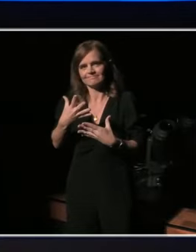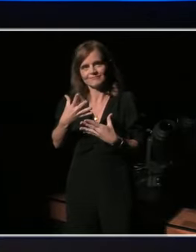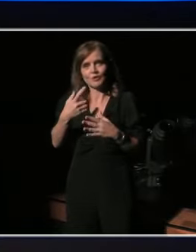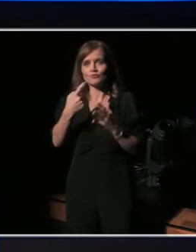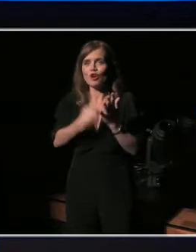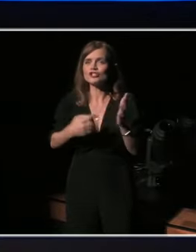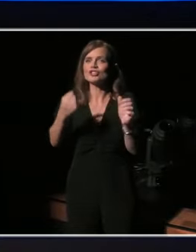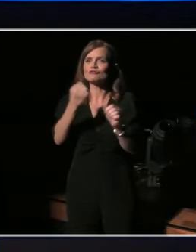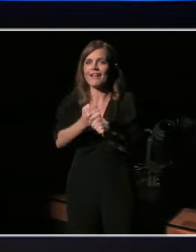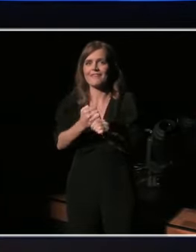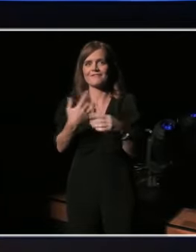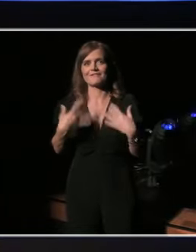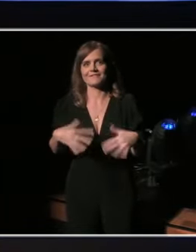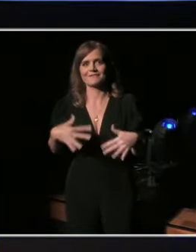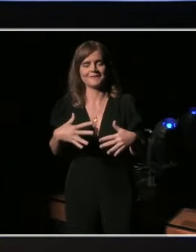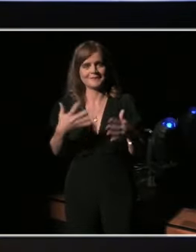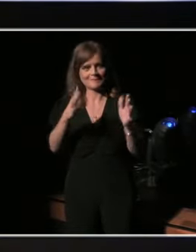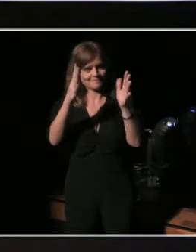Grafe.